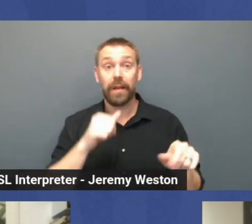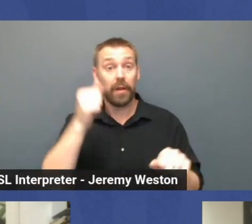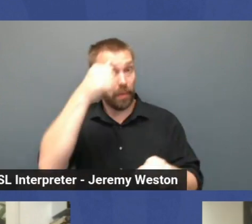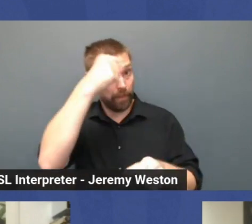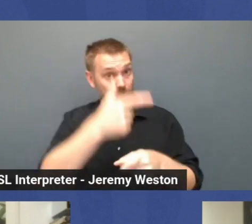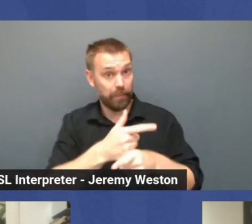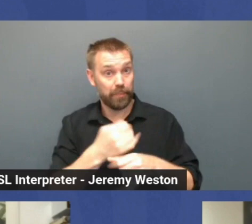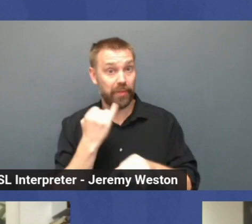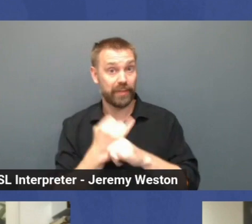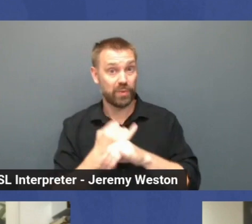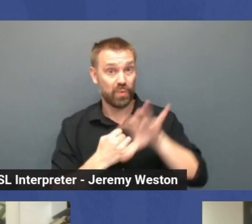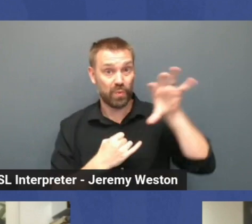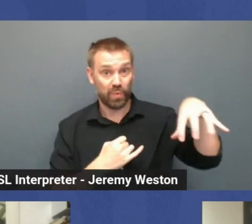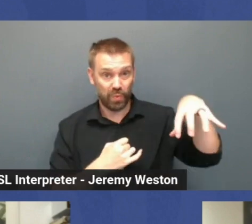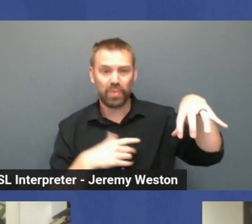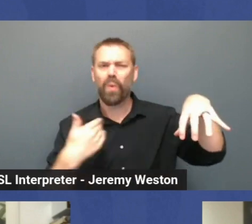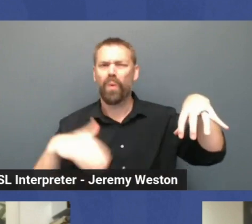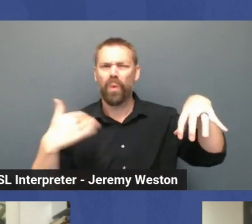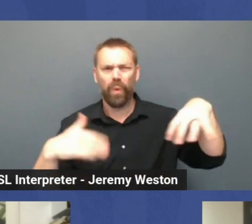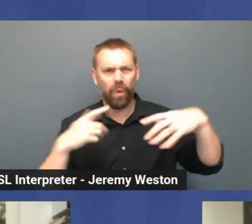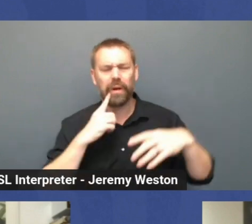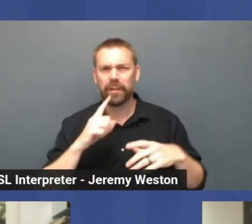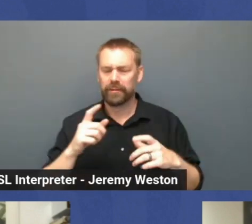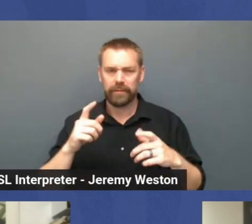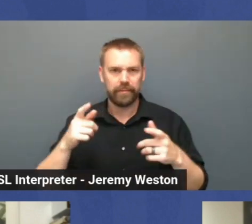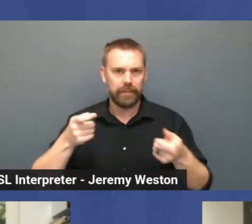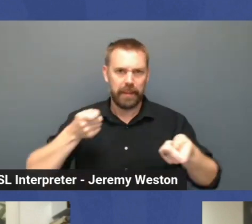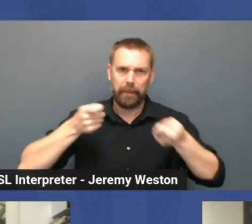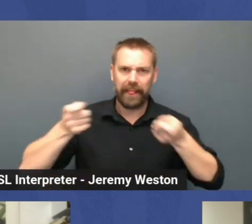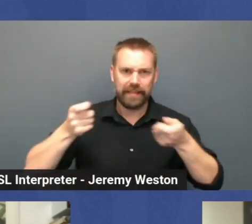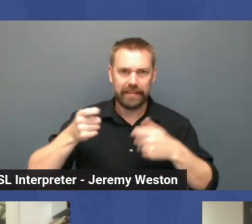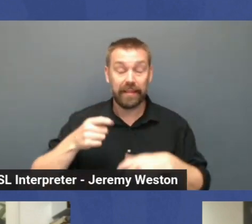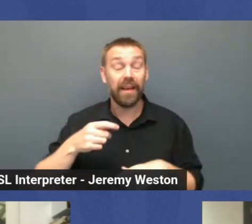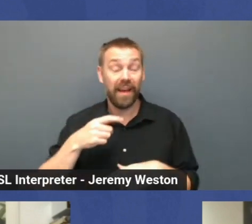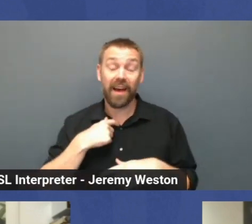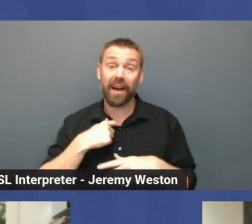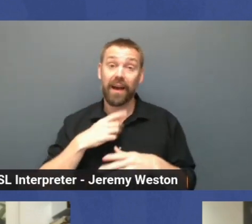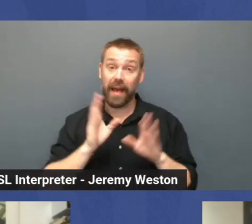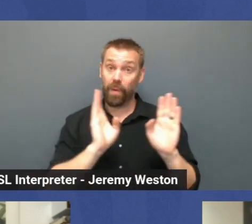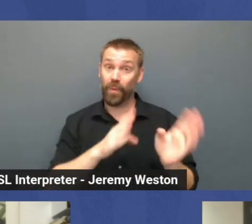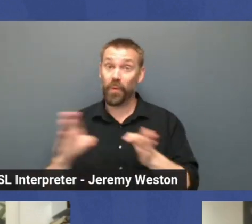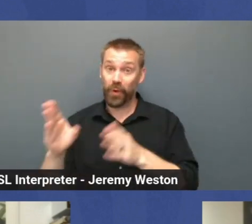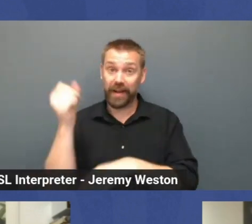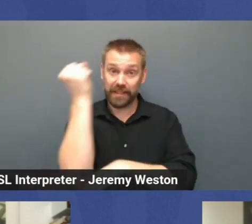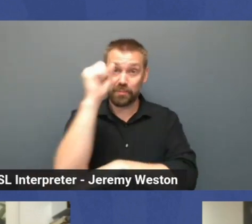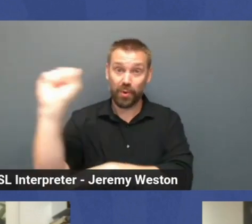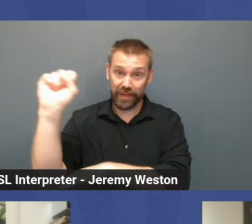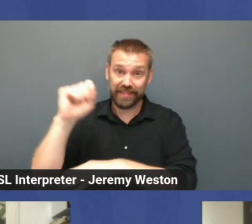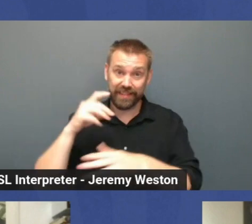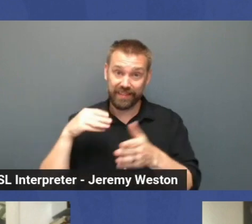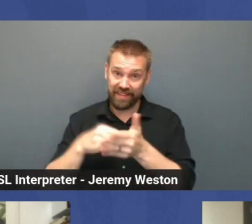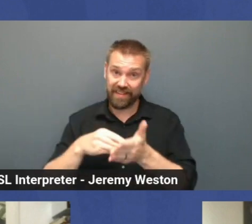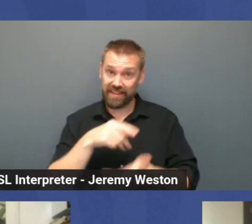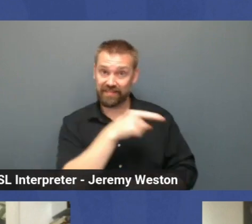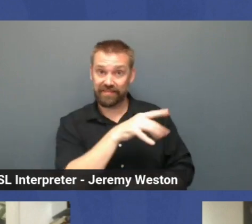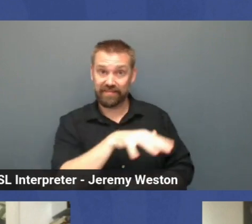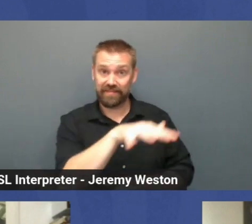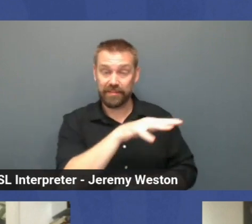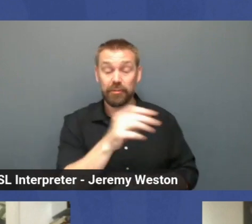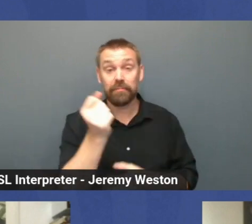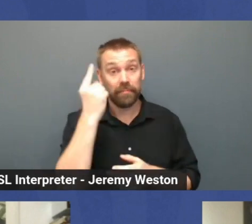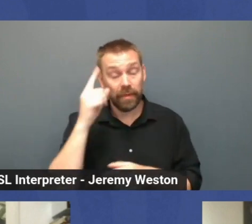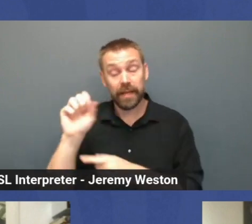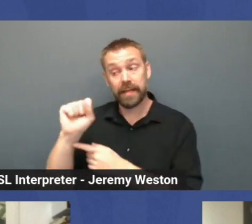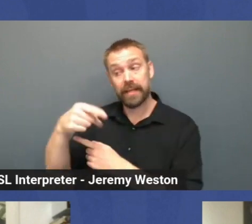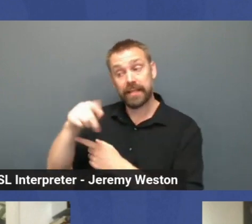institution on our bodies. In fact, I organized protests against such. So again, just to be clear, Spelman